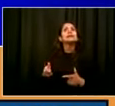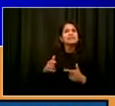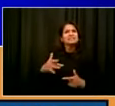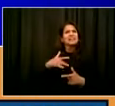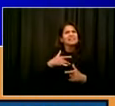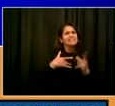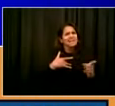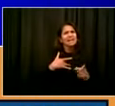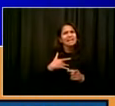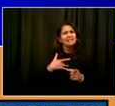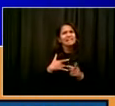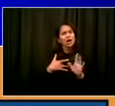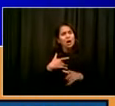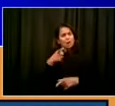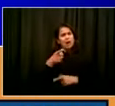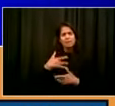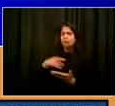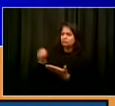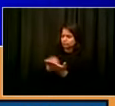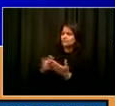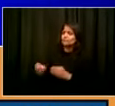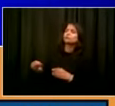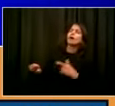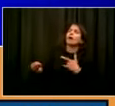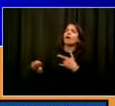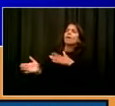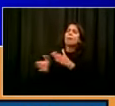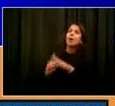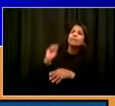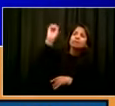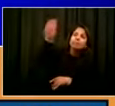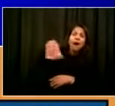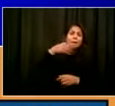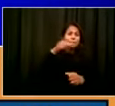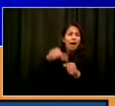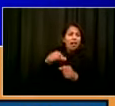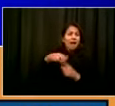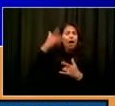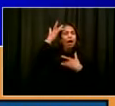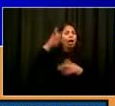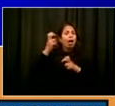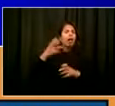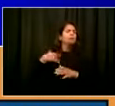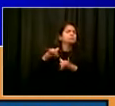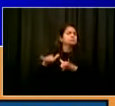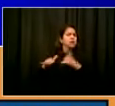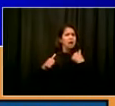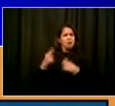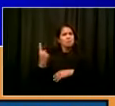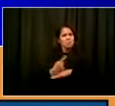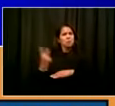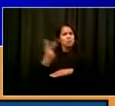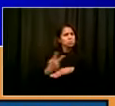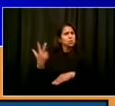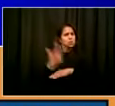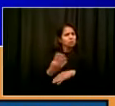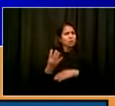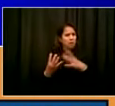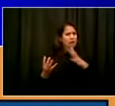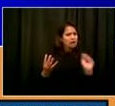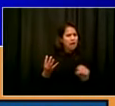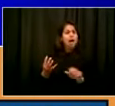available. Additionally, Democracy NYC, in partnership with the Civic Engagement Commission, has developed PSAs